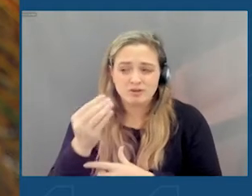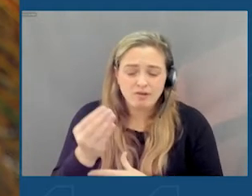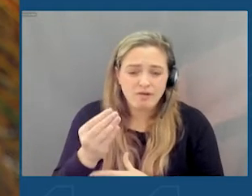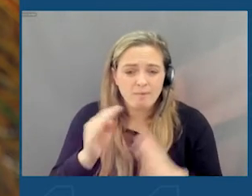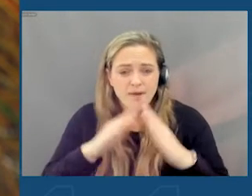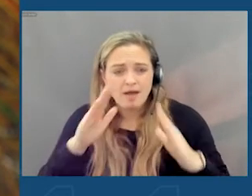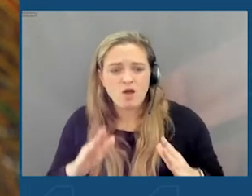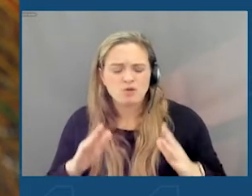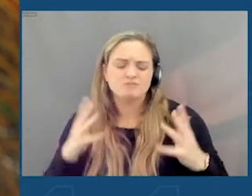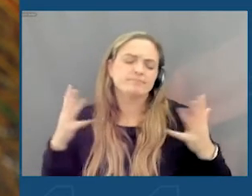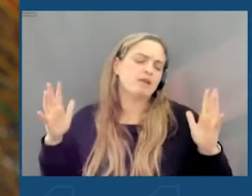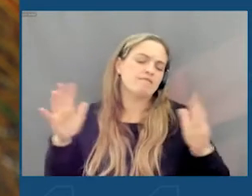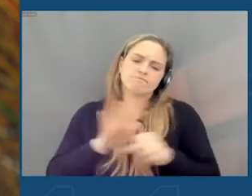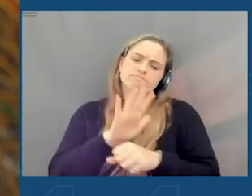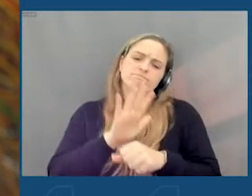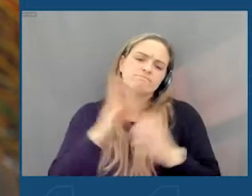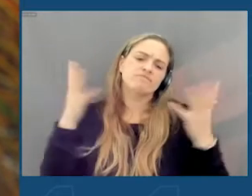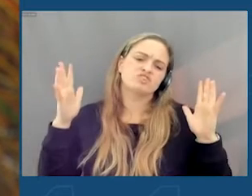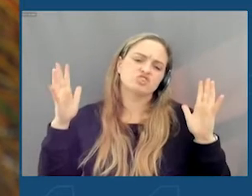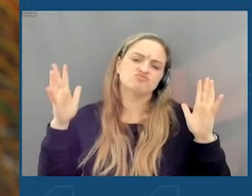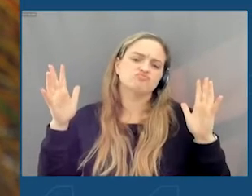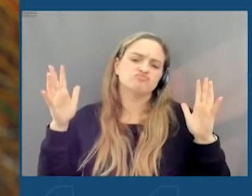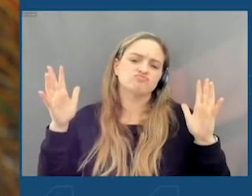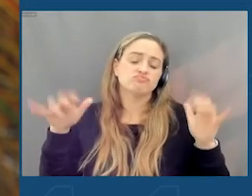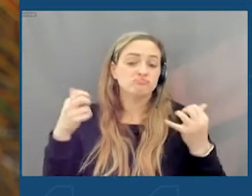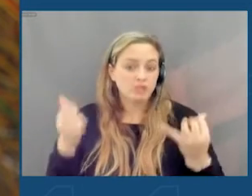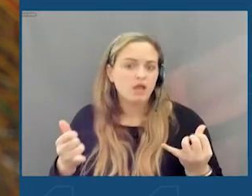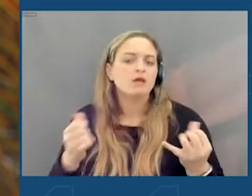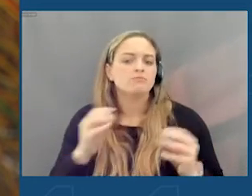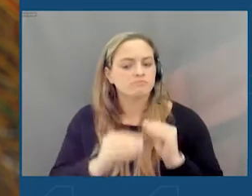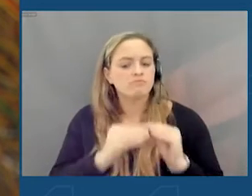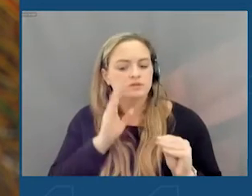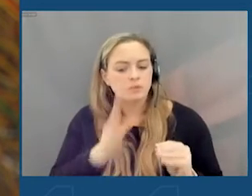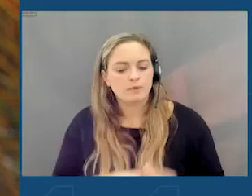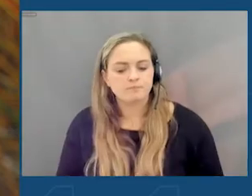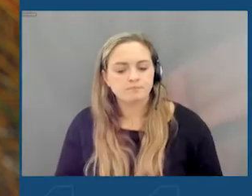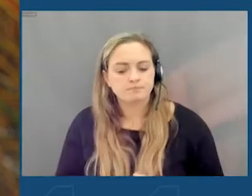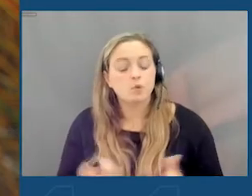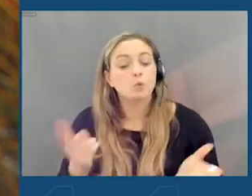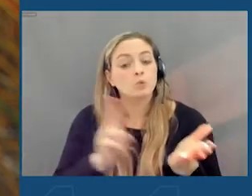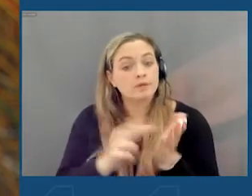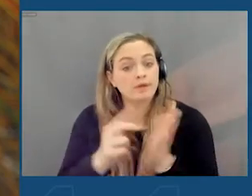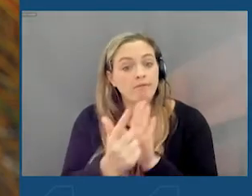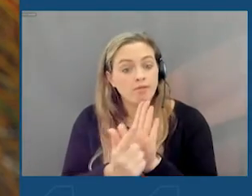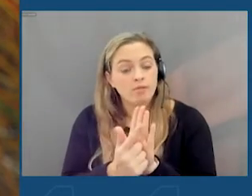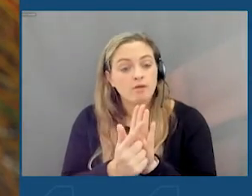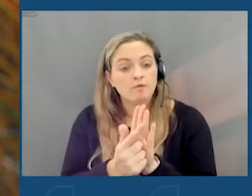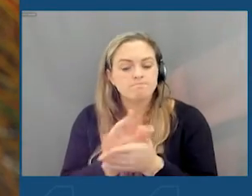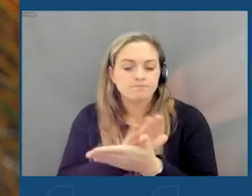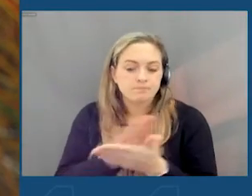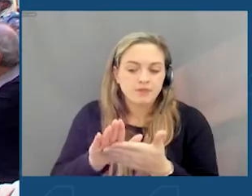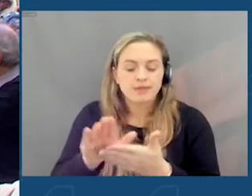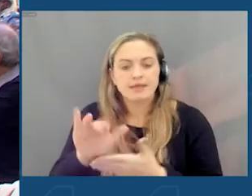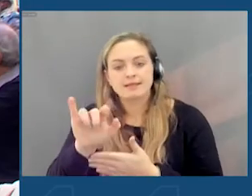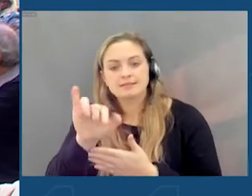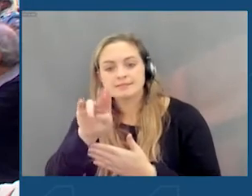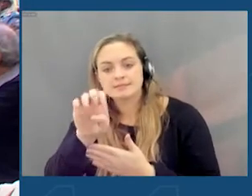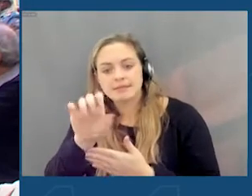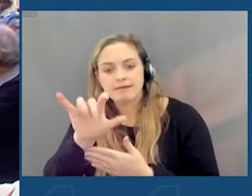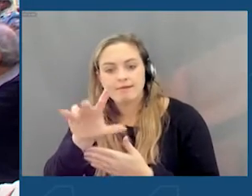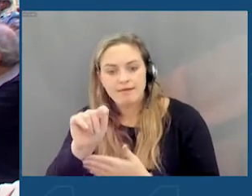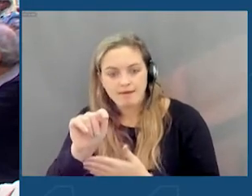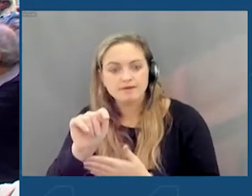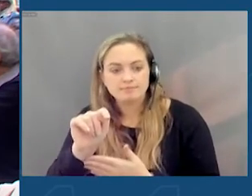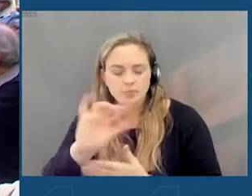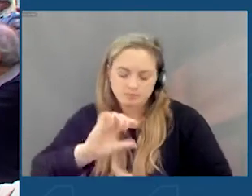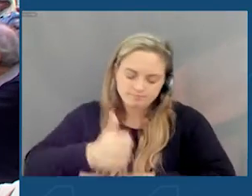no more. Today, we're here today to correct that injustice by signing into law the Clean Slate Act.